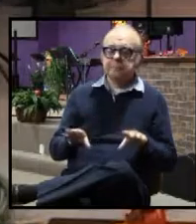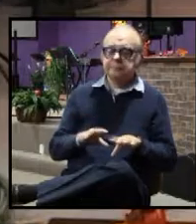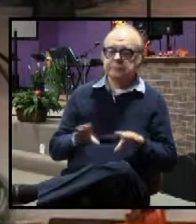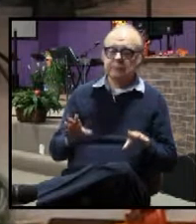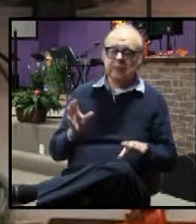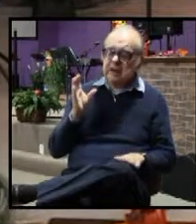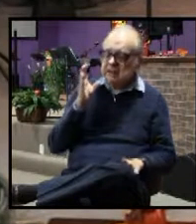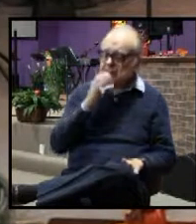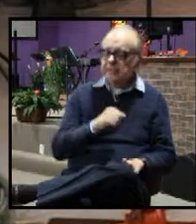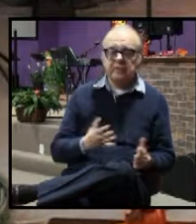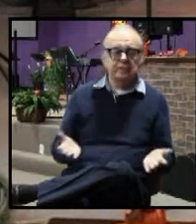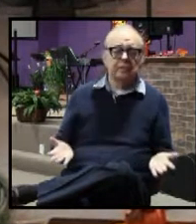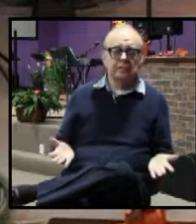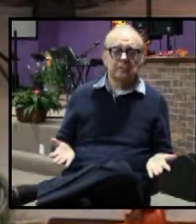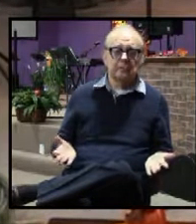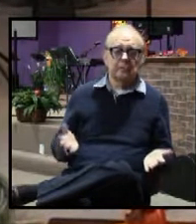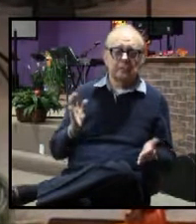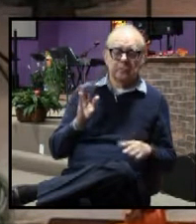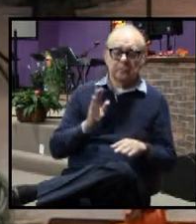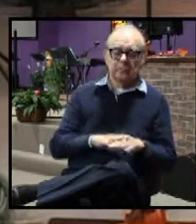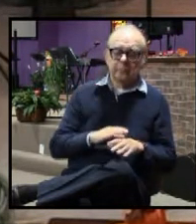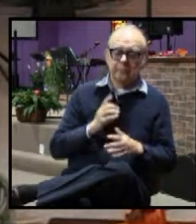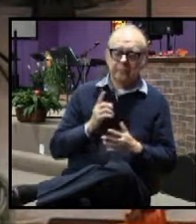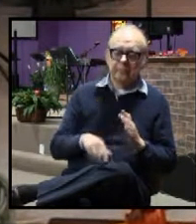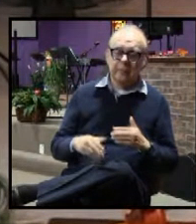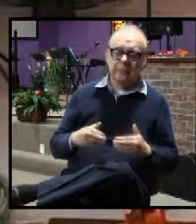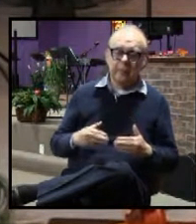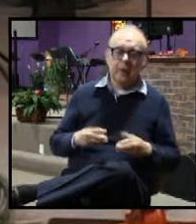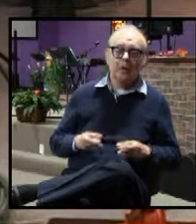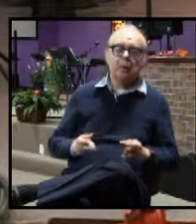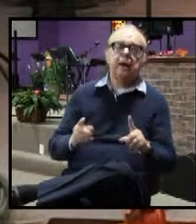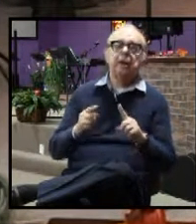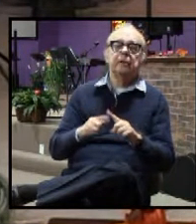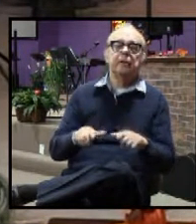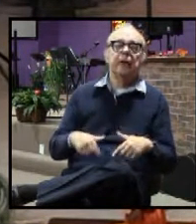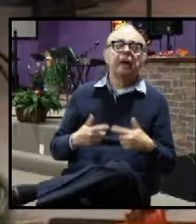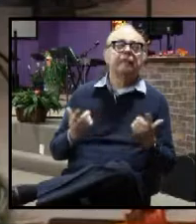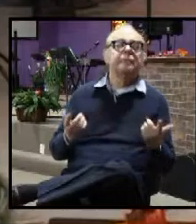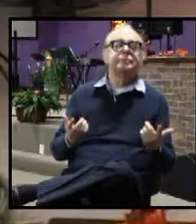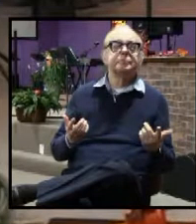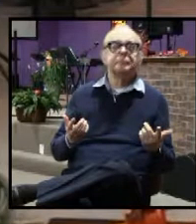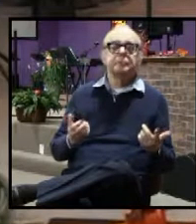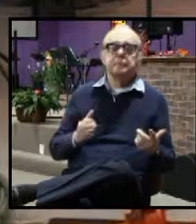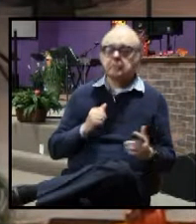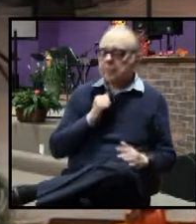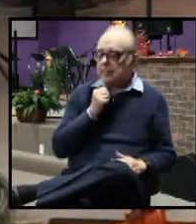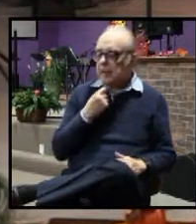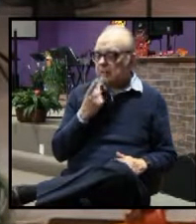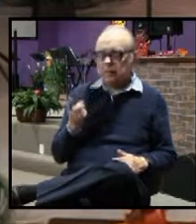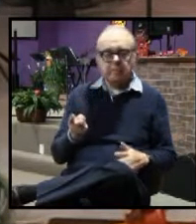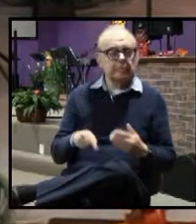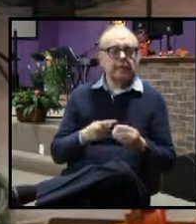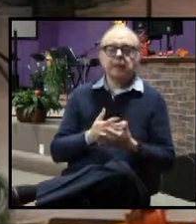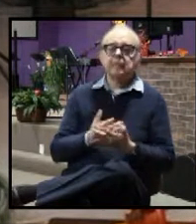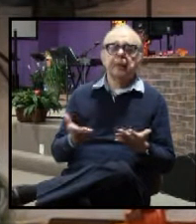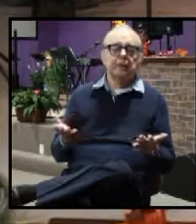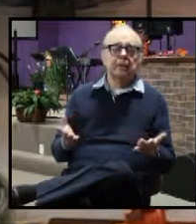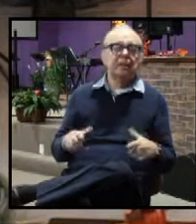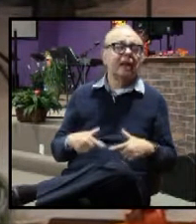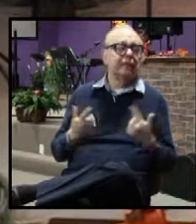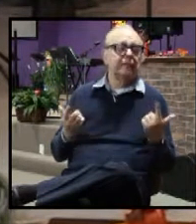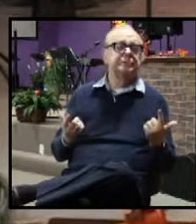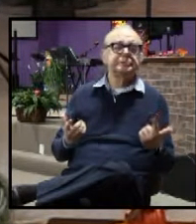all it's doing is guessing on what your approach is to life. It's not really telling you what it